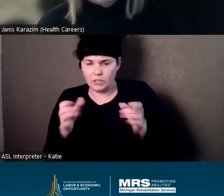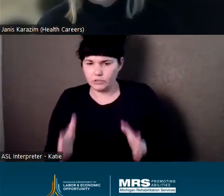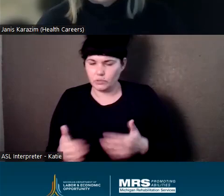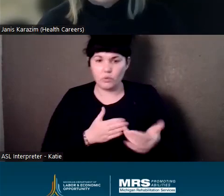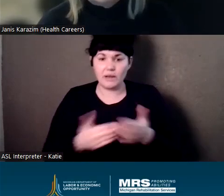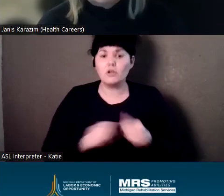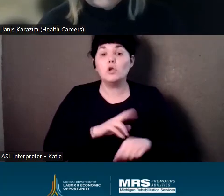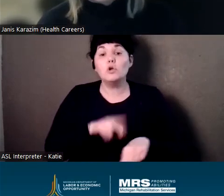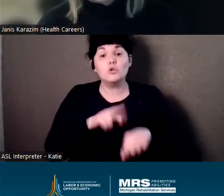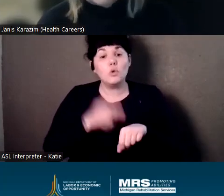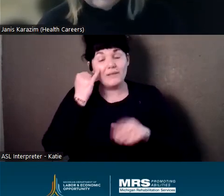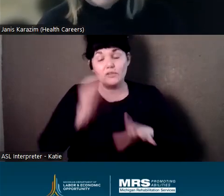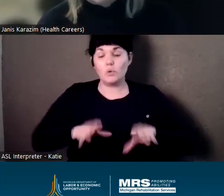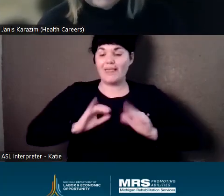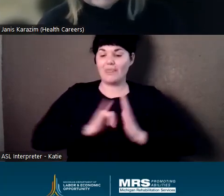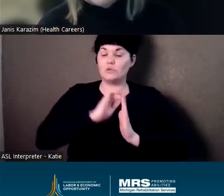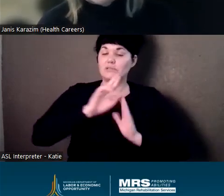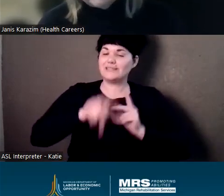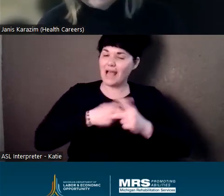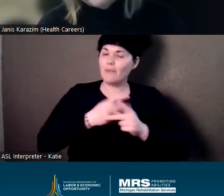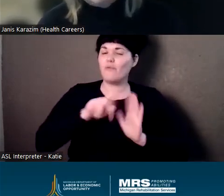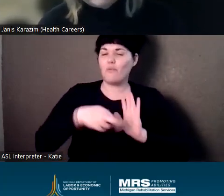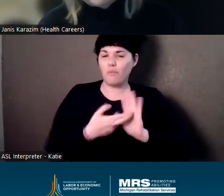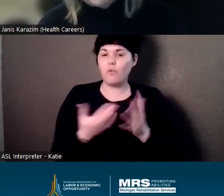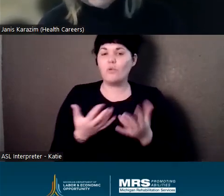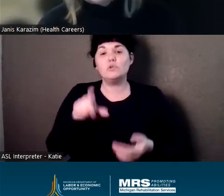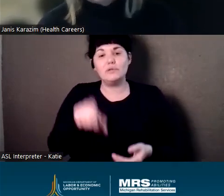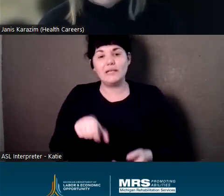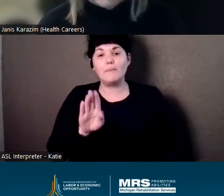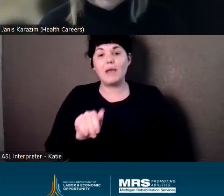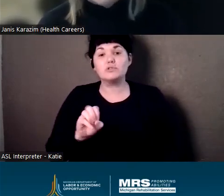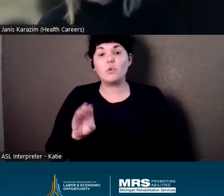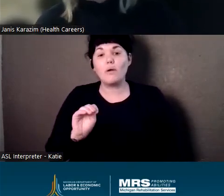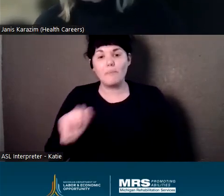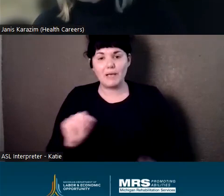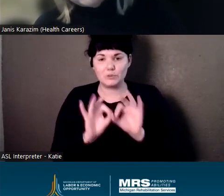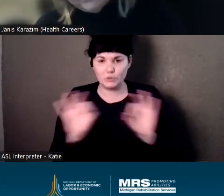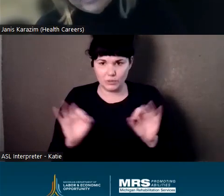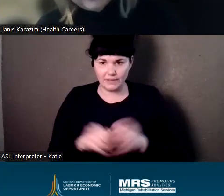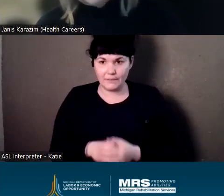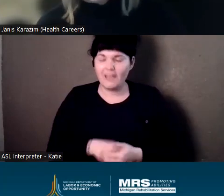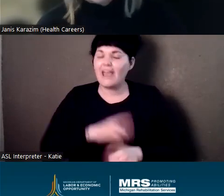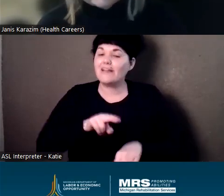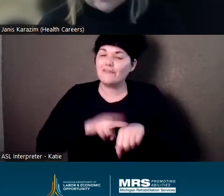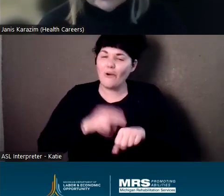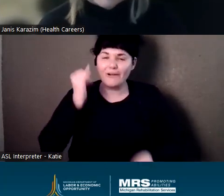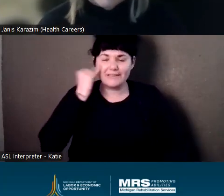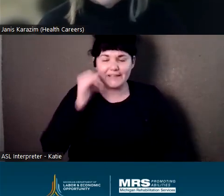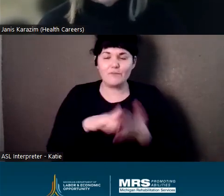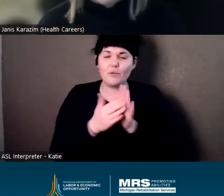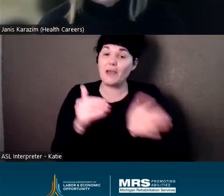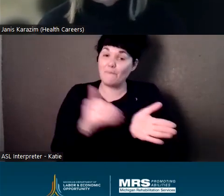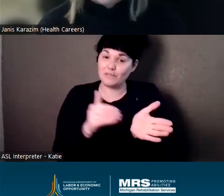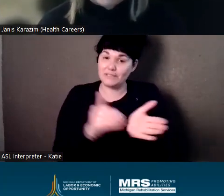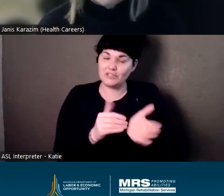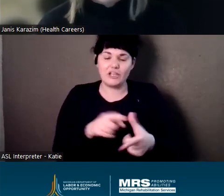want a bachelor's degree or master's degree. And then of course for physicians, physical therapists, and some of those